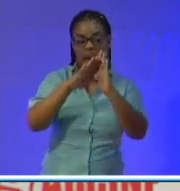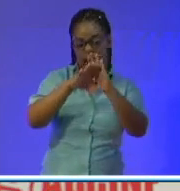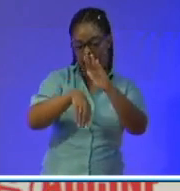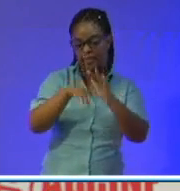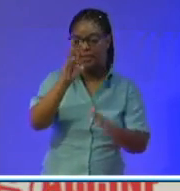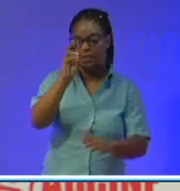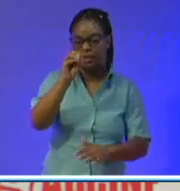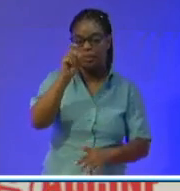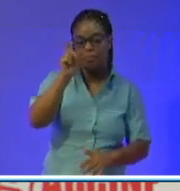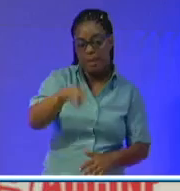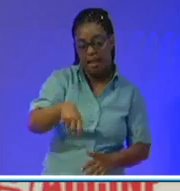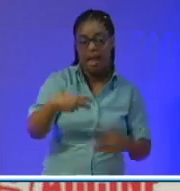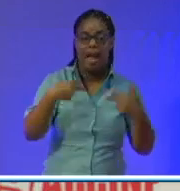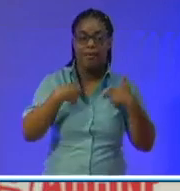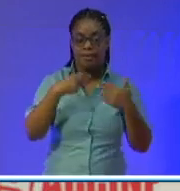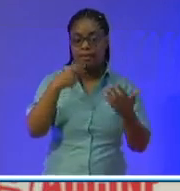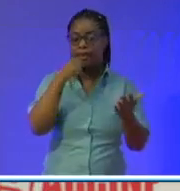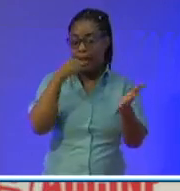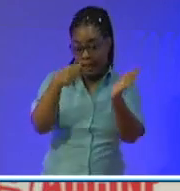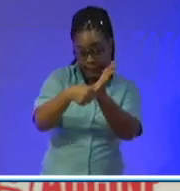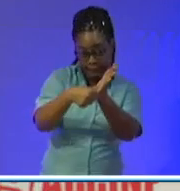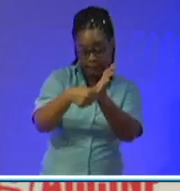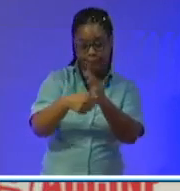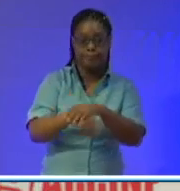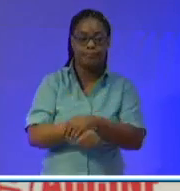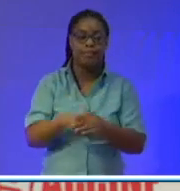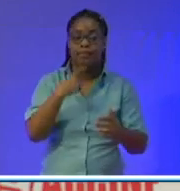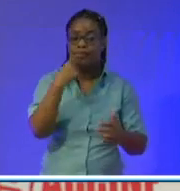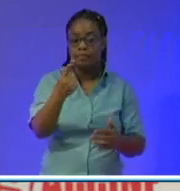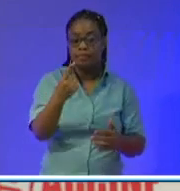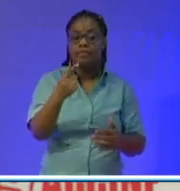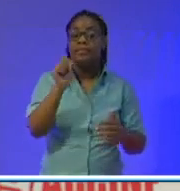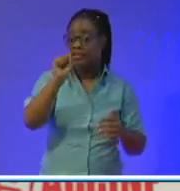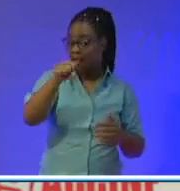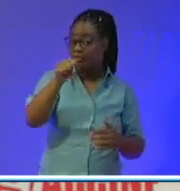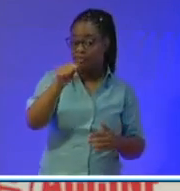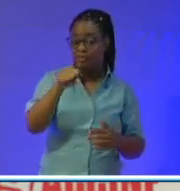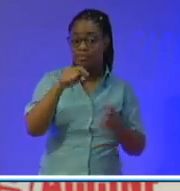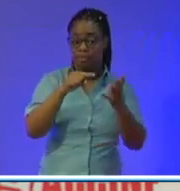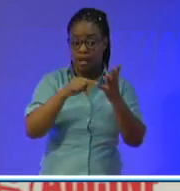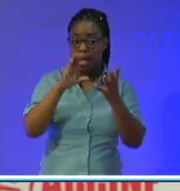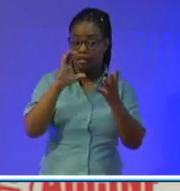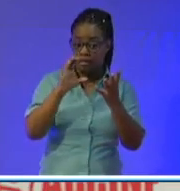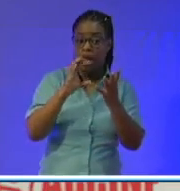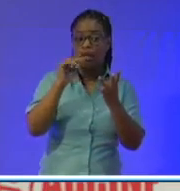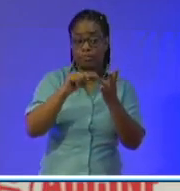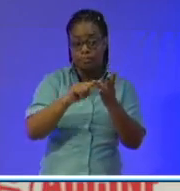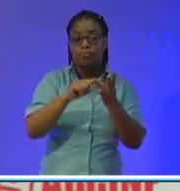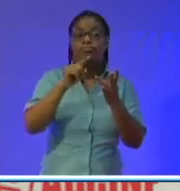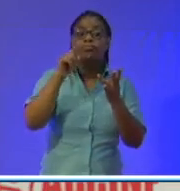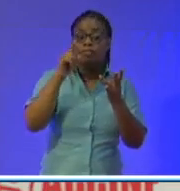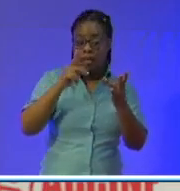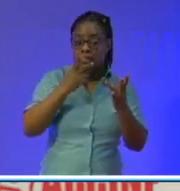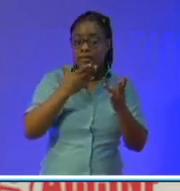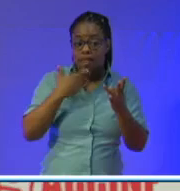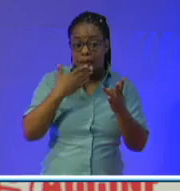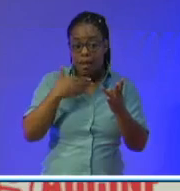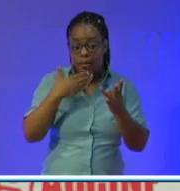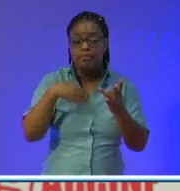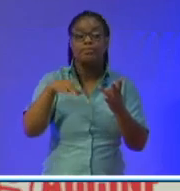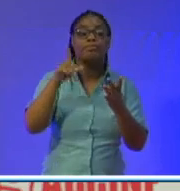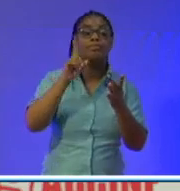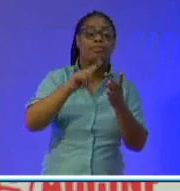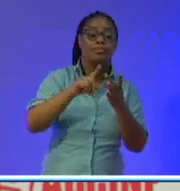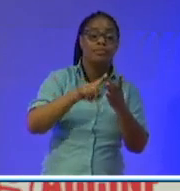letter stating that you are immunocompromised, and I just called out the states. All this information is on the Ministry of Health website. For the